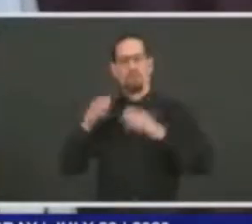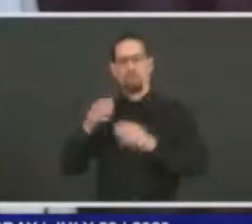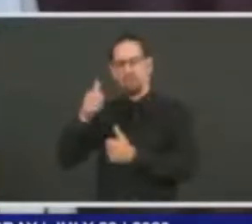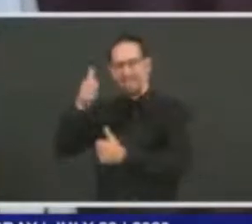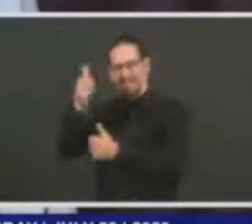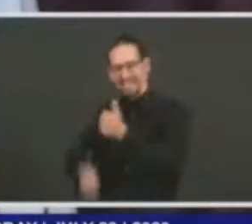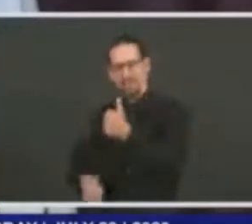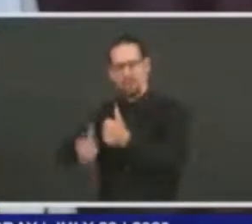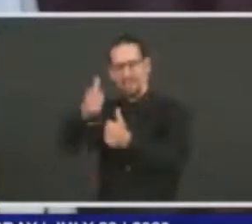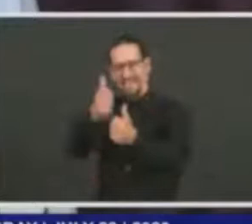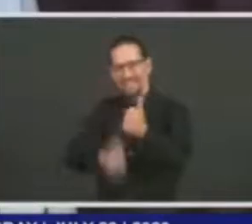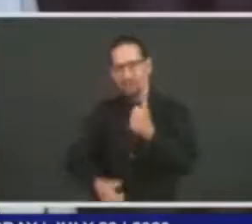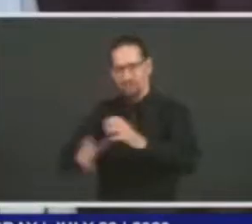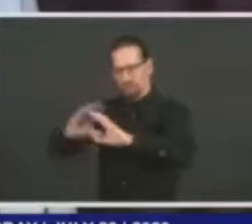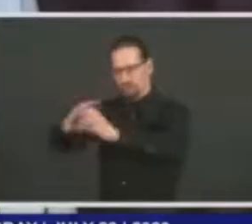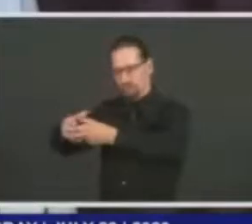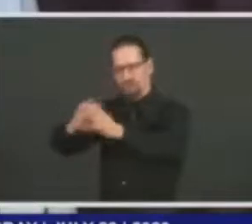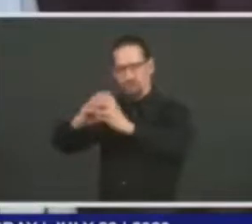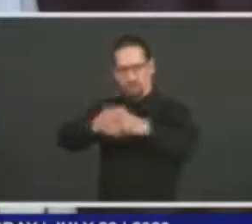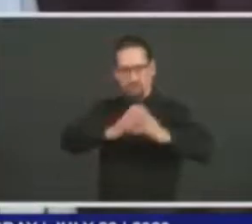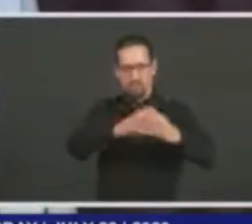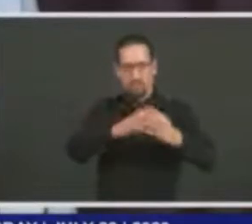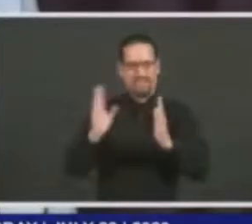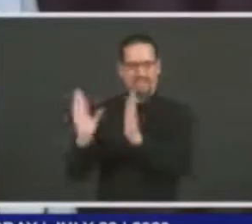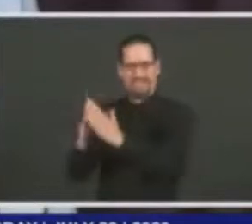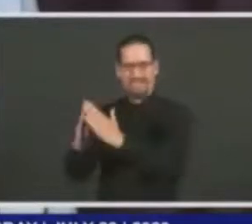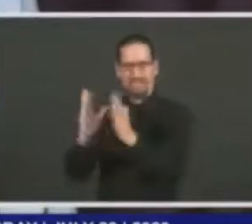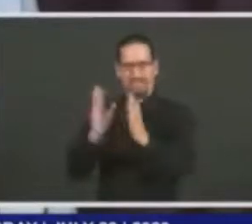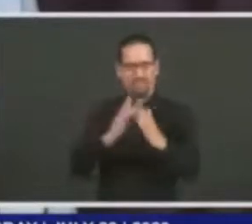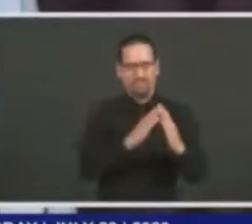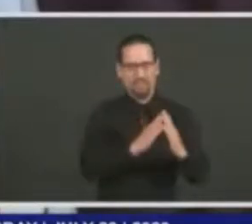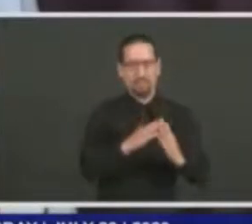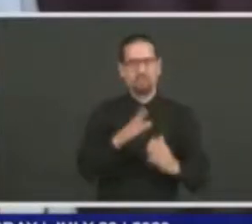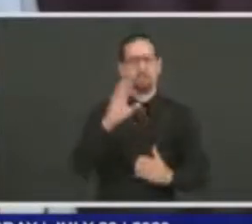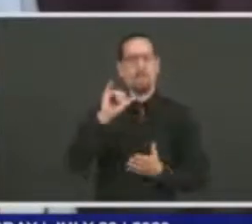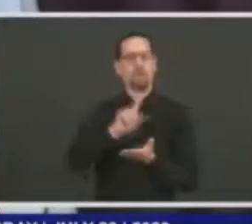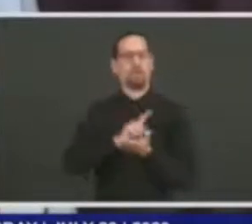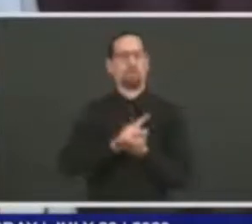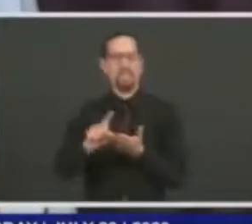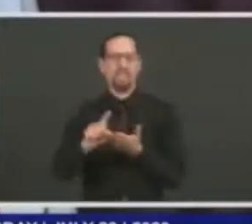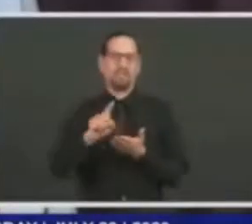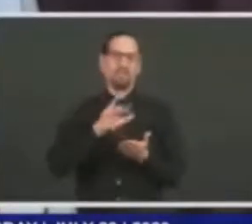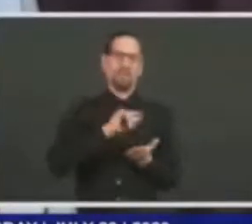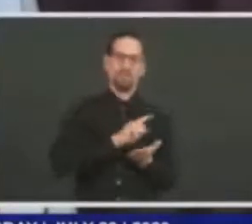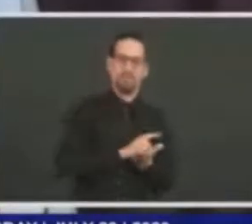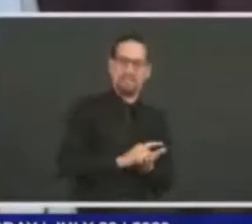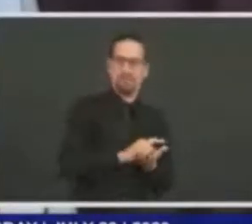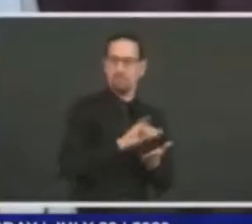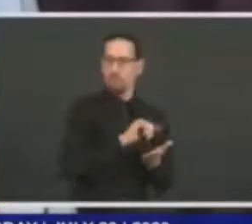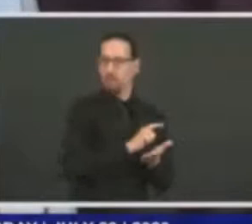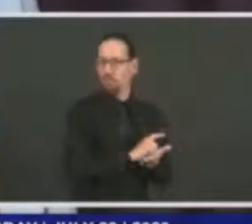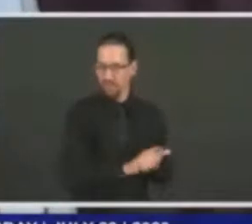a weekly, a more recent case rate so that we can better